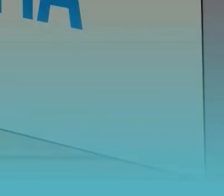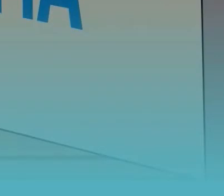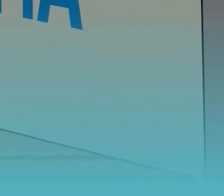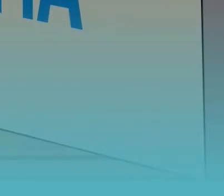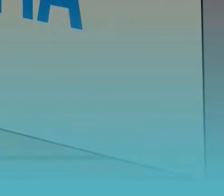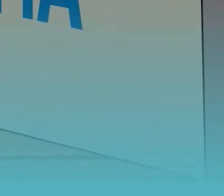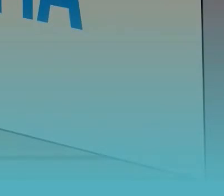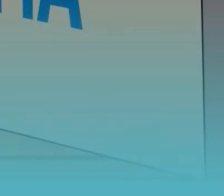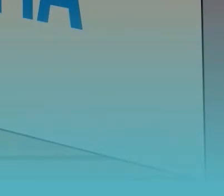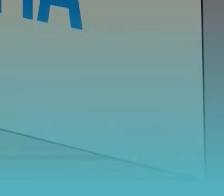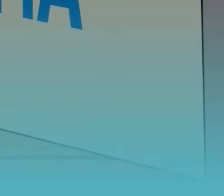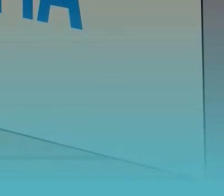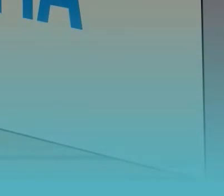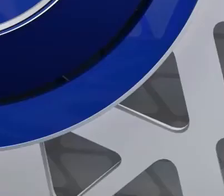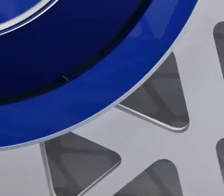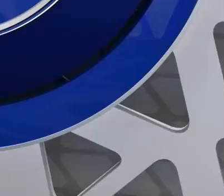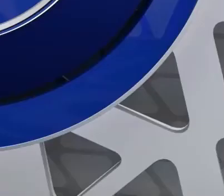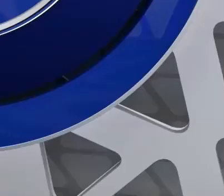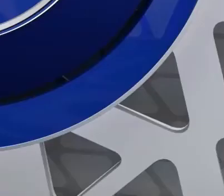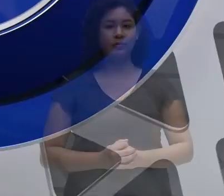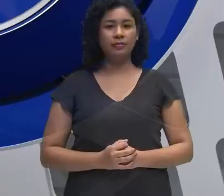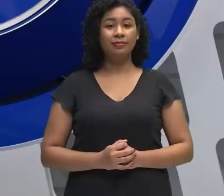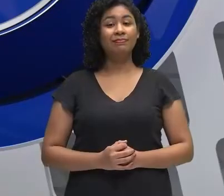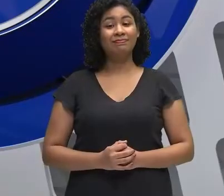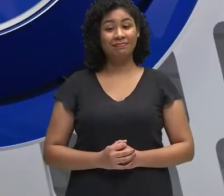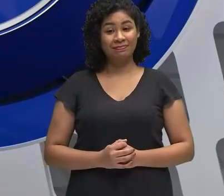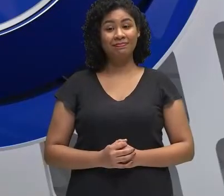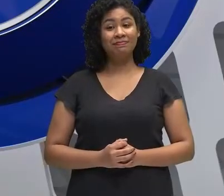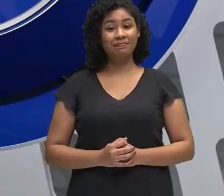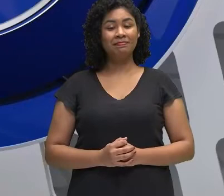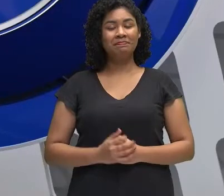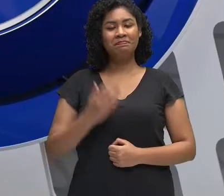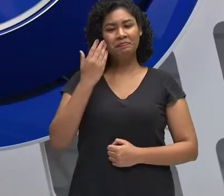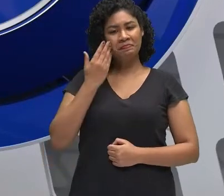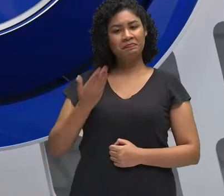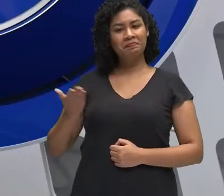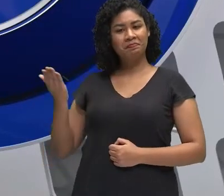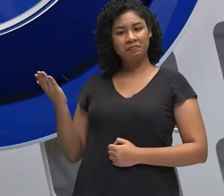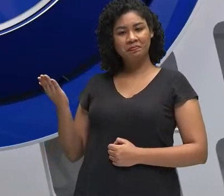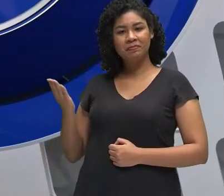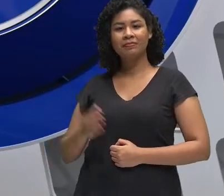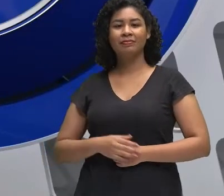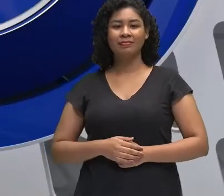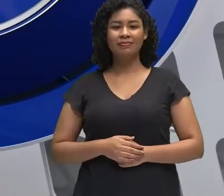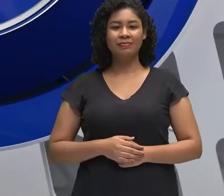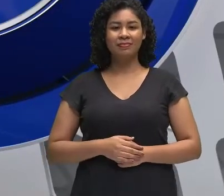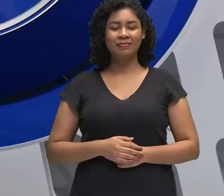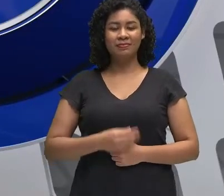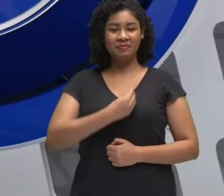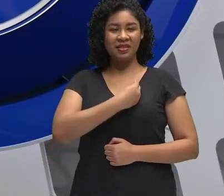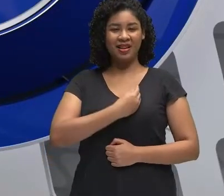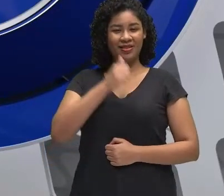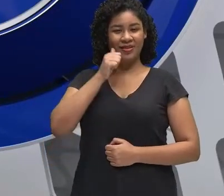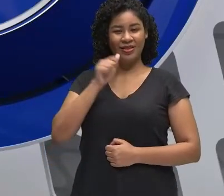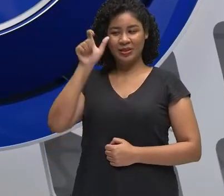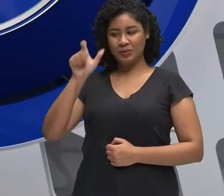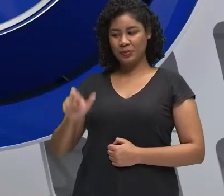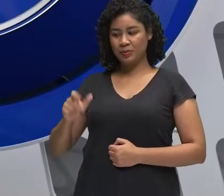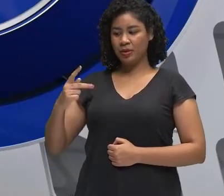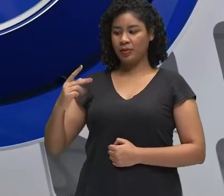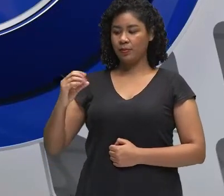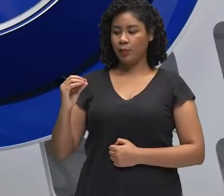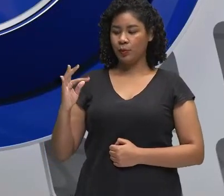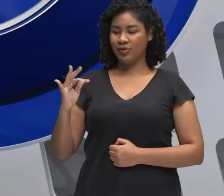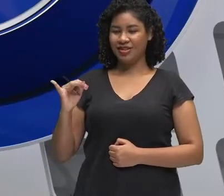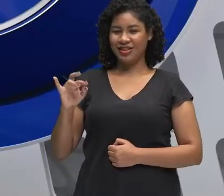the movies with some friends. Bem, então vocês puderam acompanhar o fim de semana da Potira. Nós vamos ver com calma cada uma